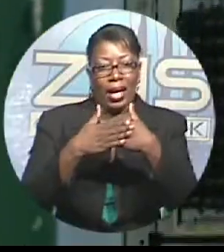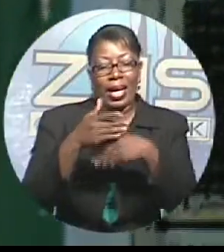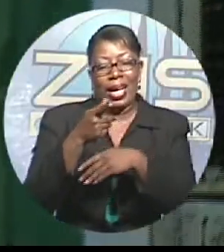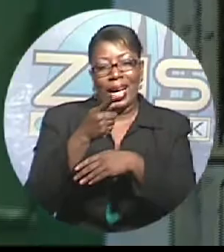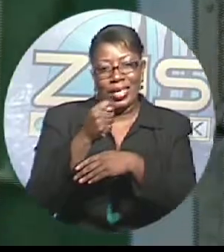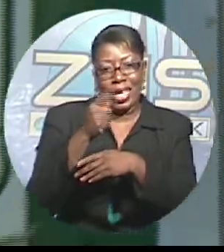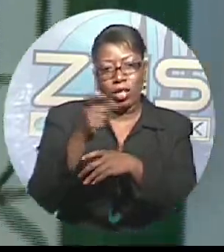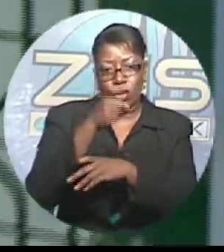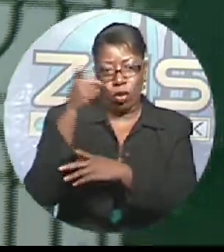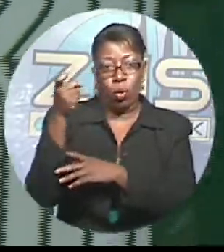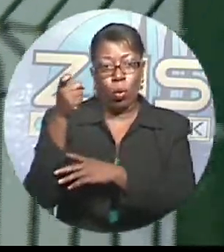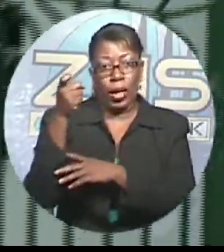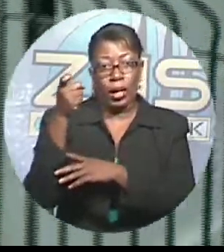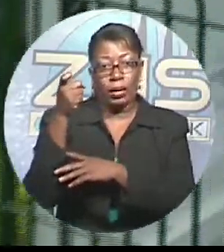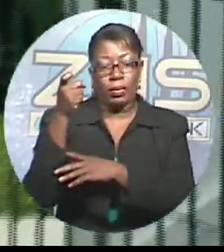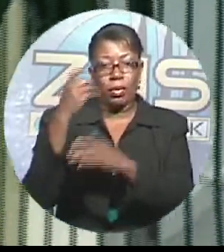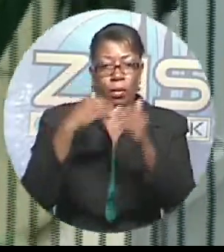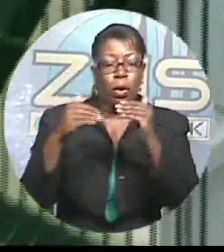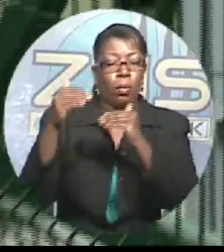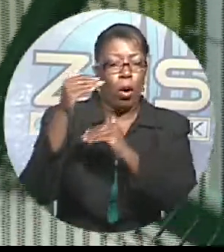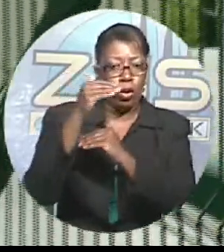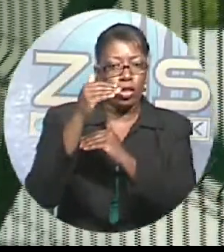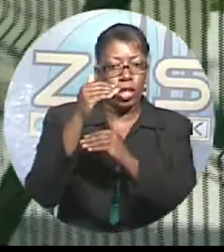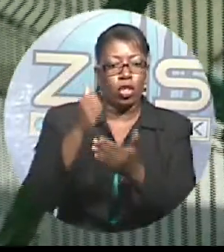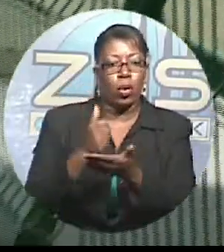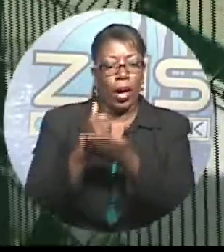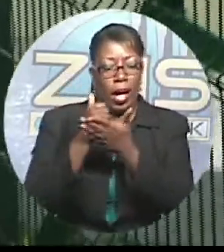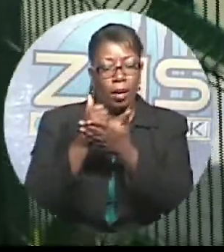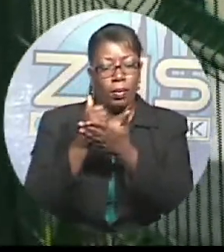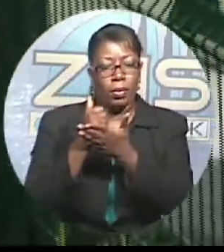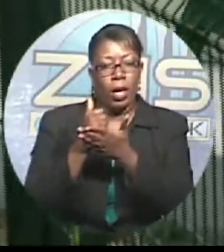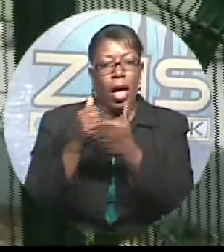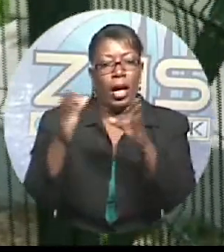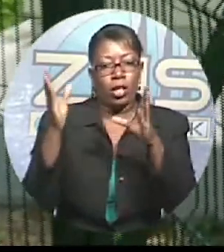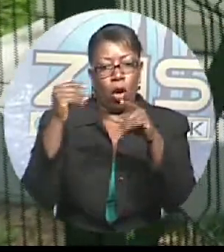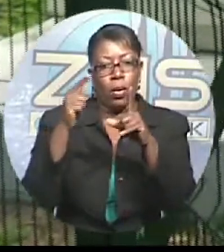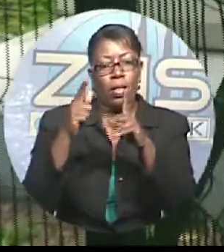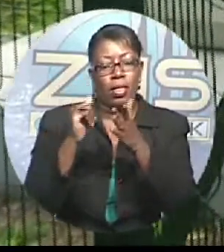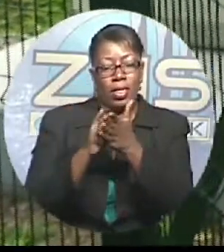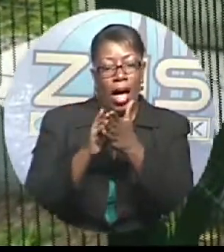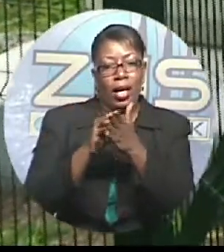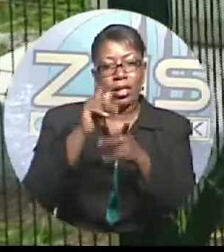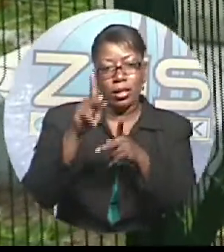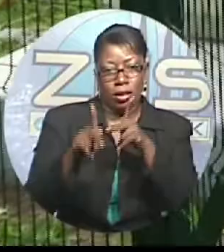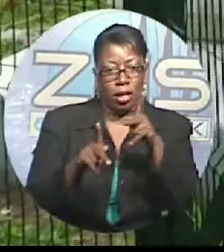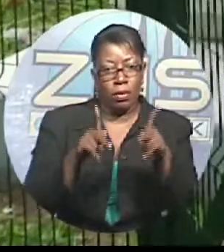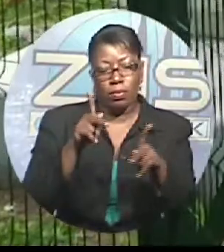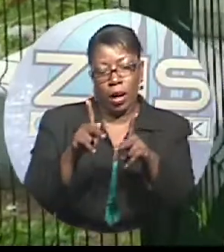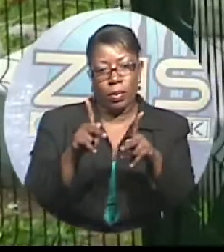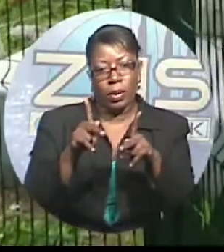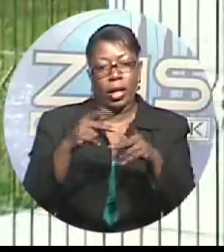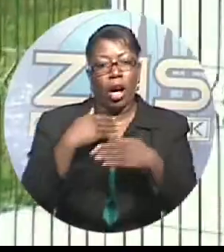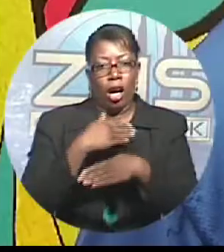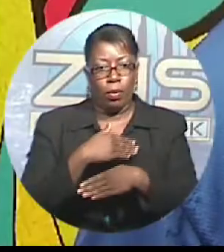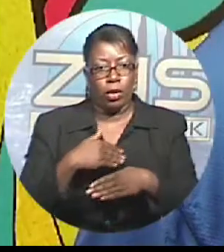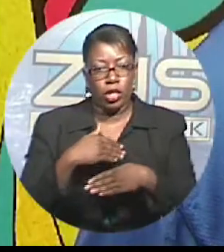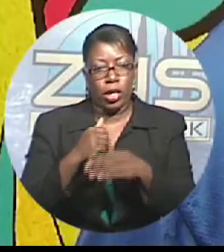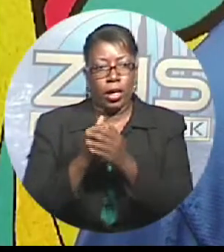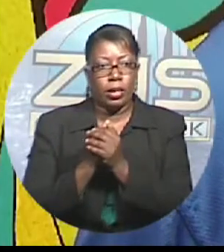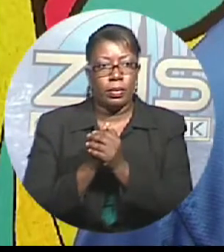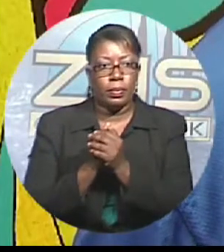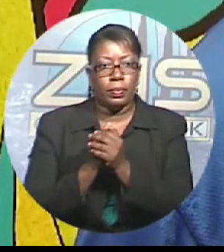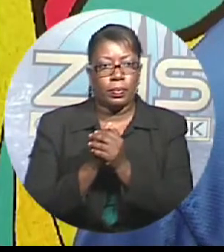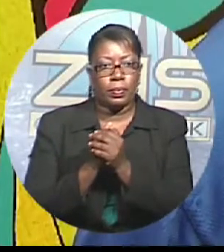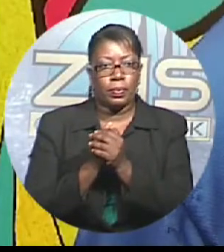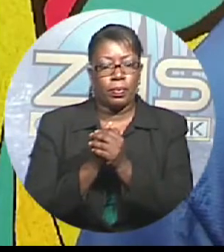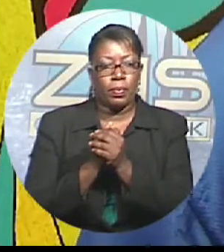promotion, the senior executive explains that he hopes customers will appreciate that there are some things the company just cannot control. The truth of the